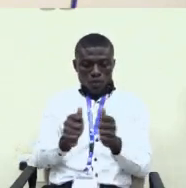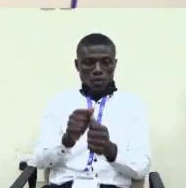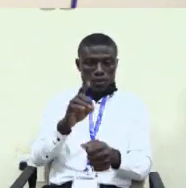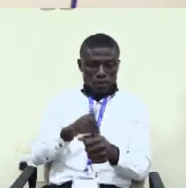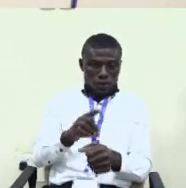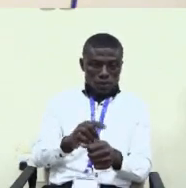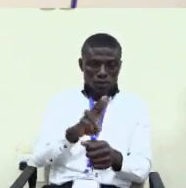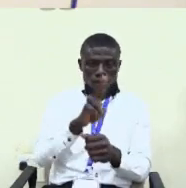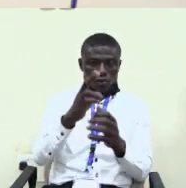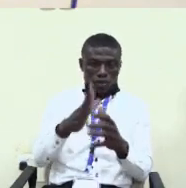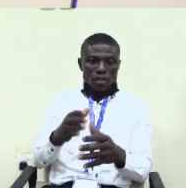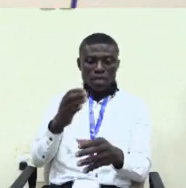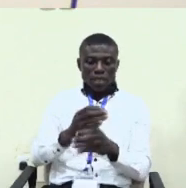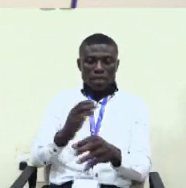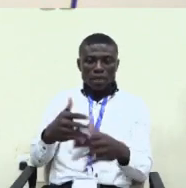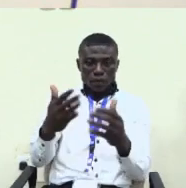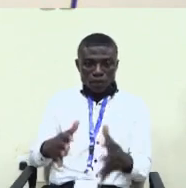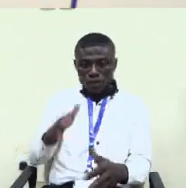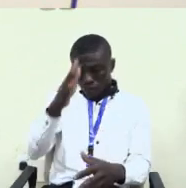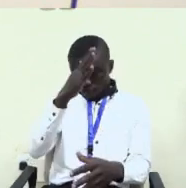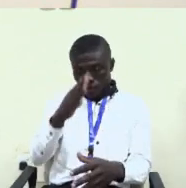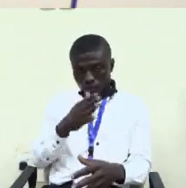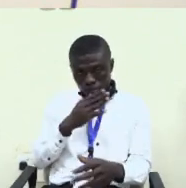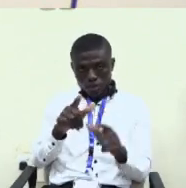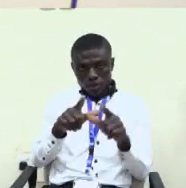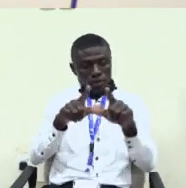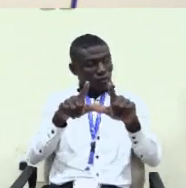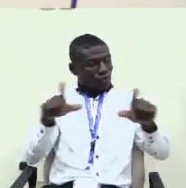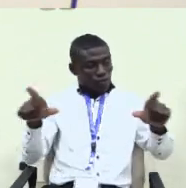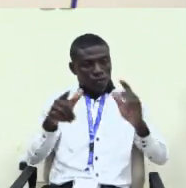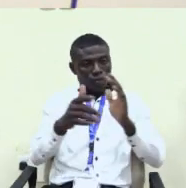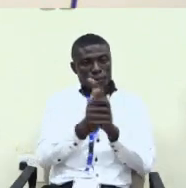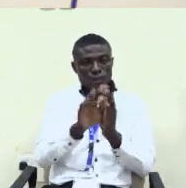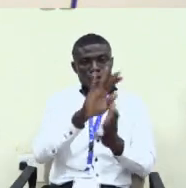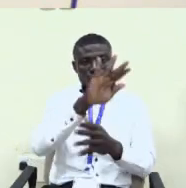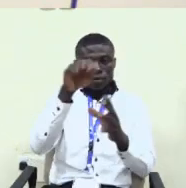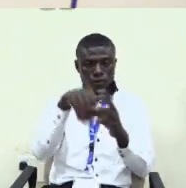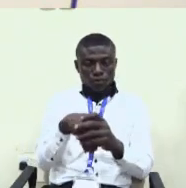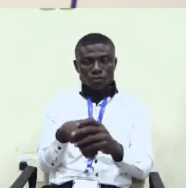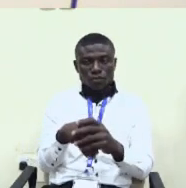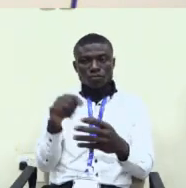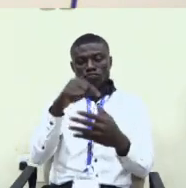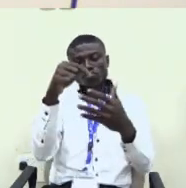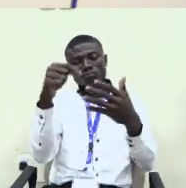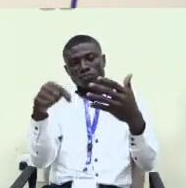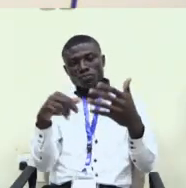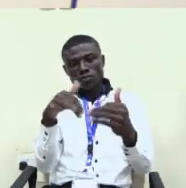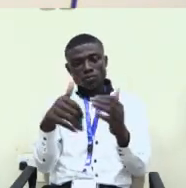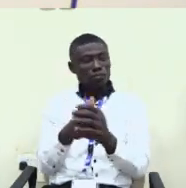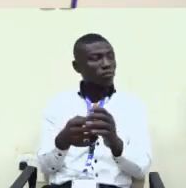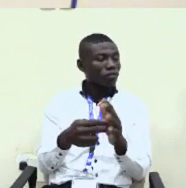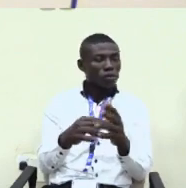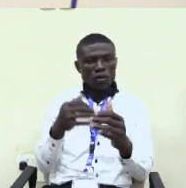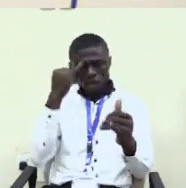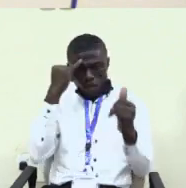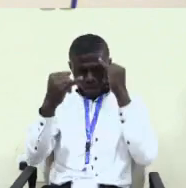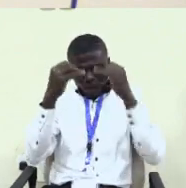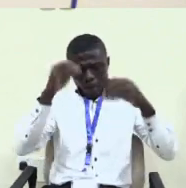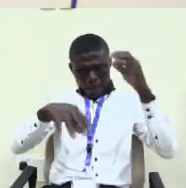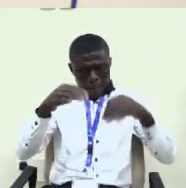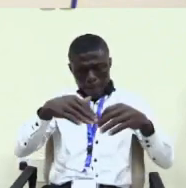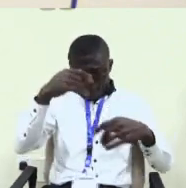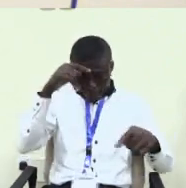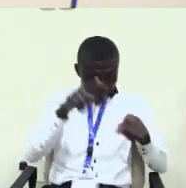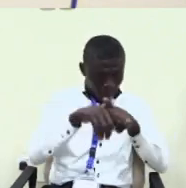users, caregivers, parents, and language experts, to more like a brainstorm and